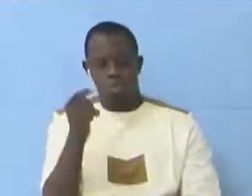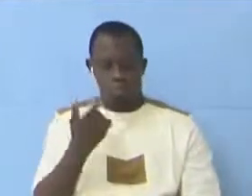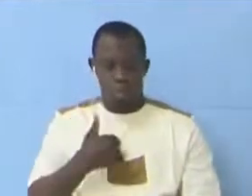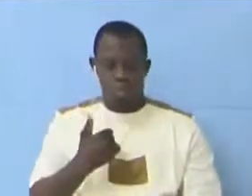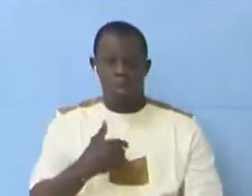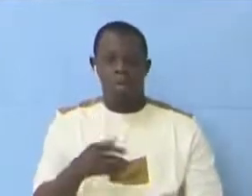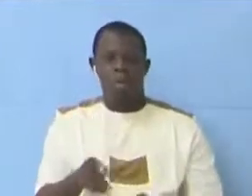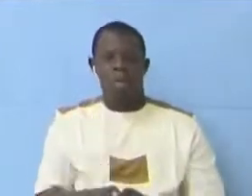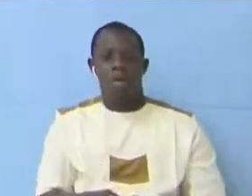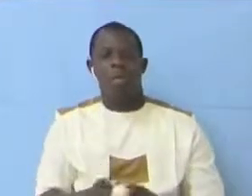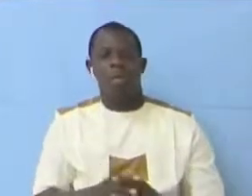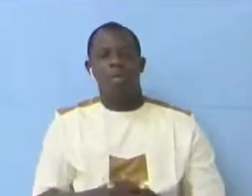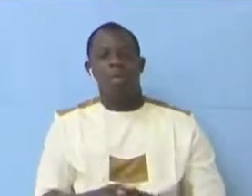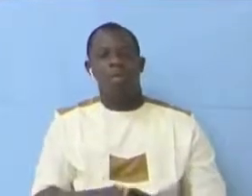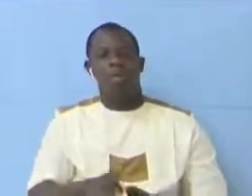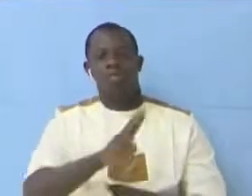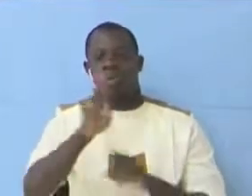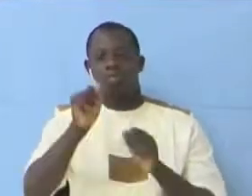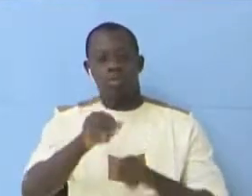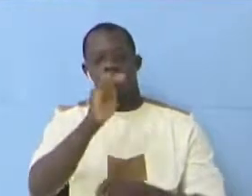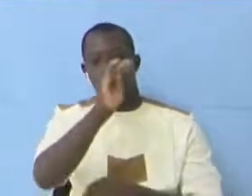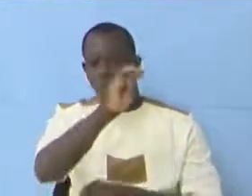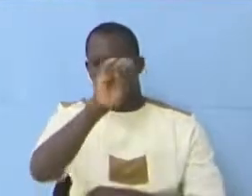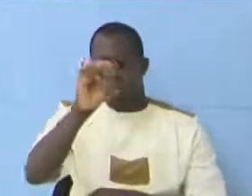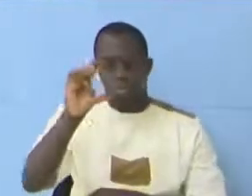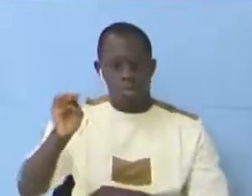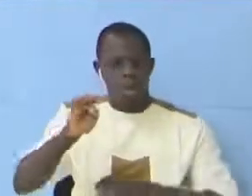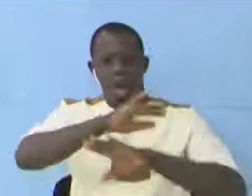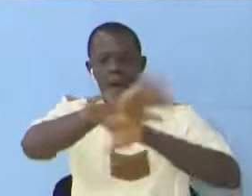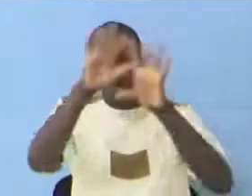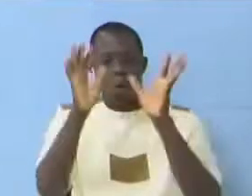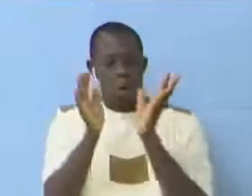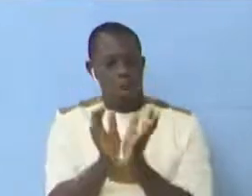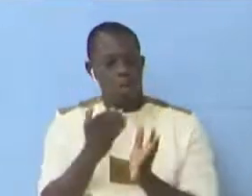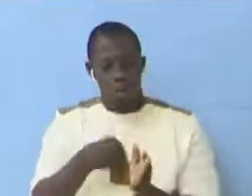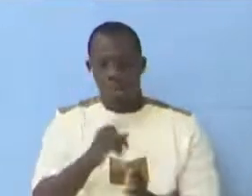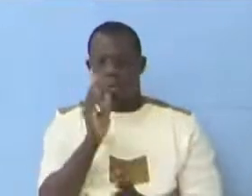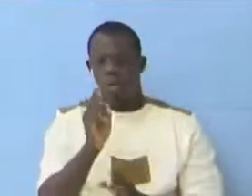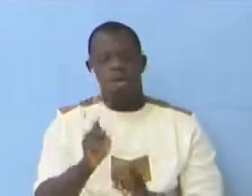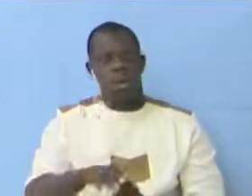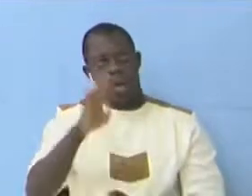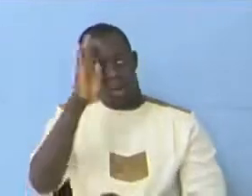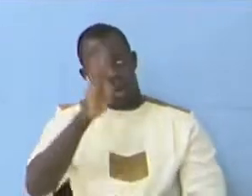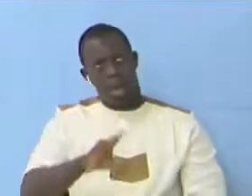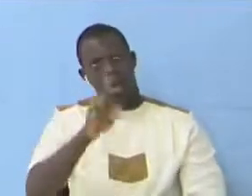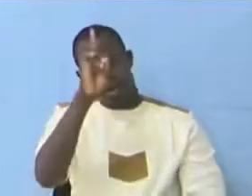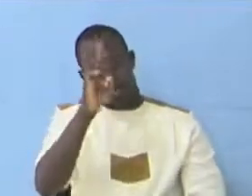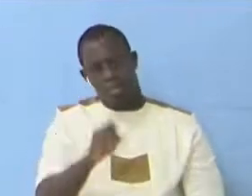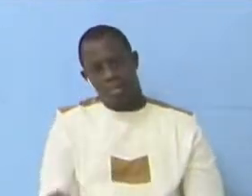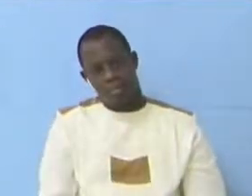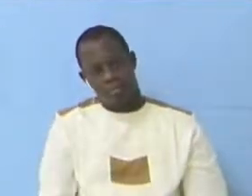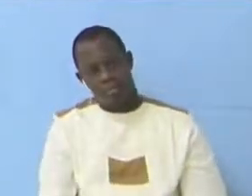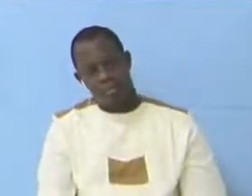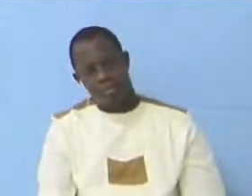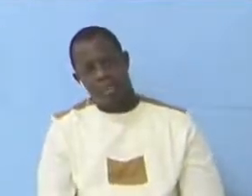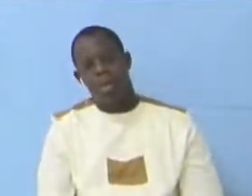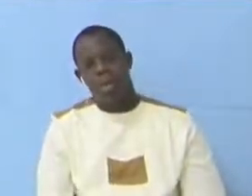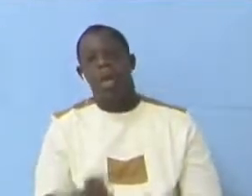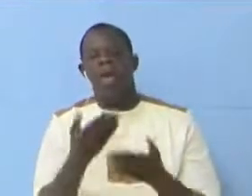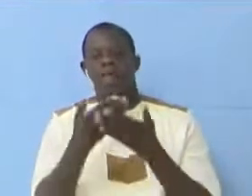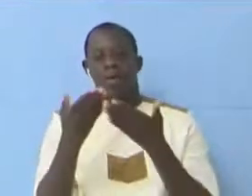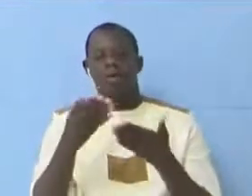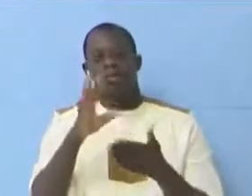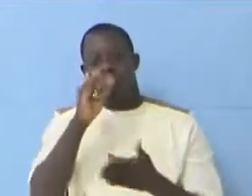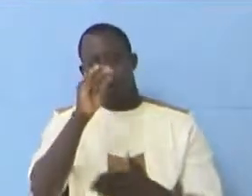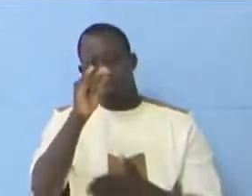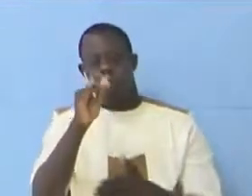commission. mënuñoo lim ñëpp. We cannot list everyone. waaye daal ñu ngi sant yàlla. But we are thanking God. di jeexalee suñ